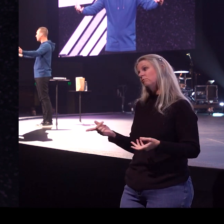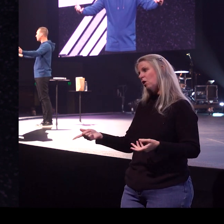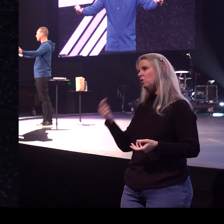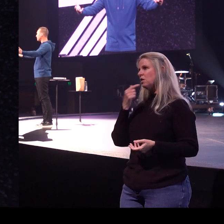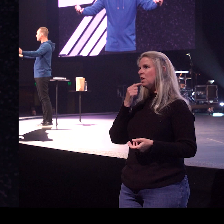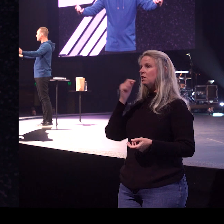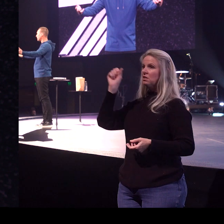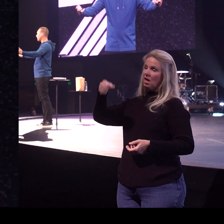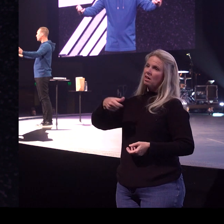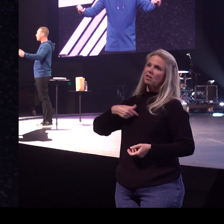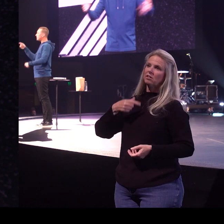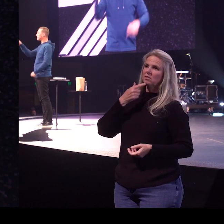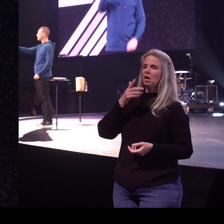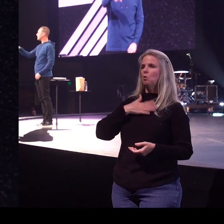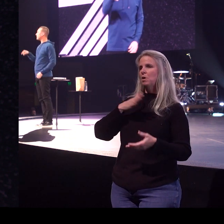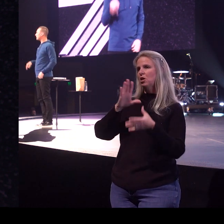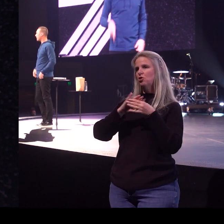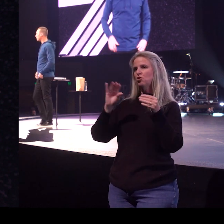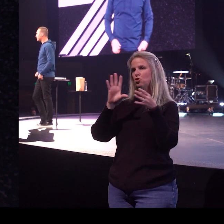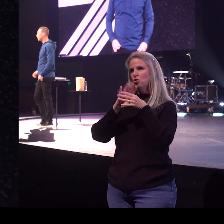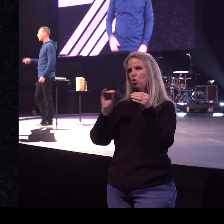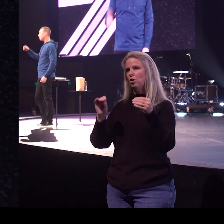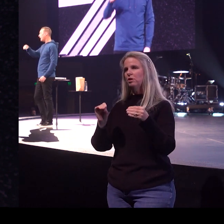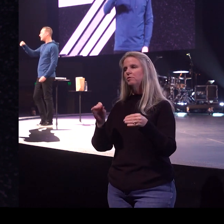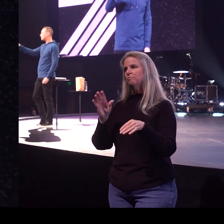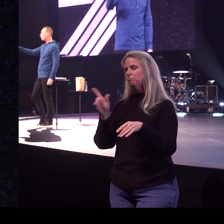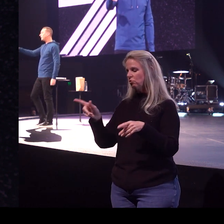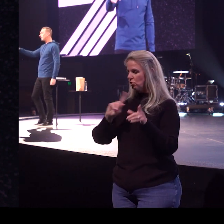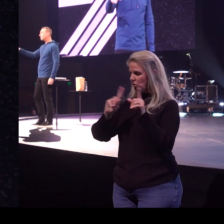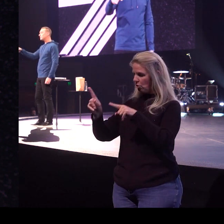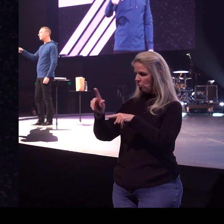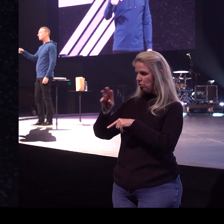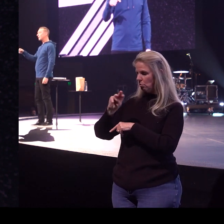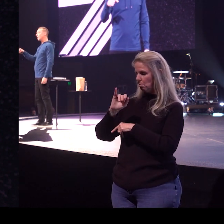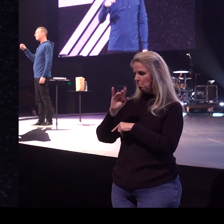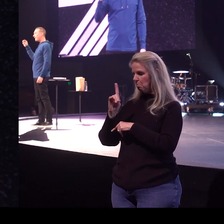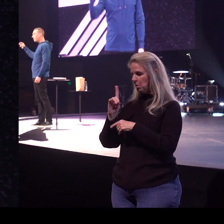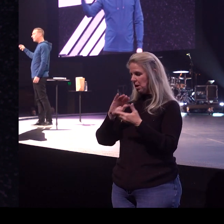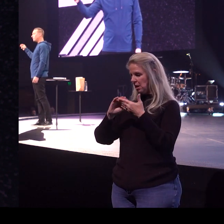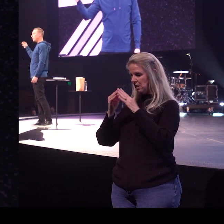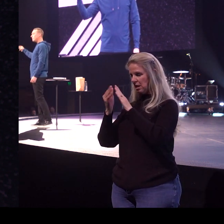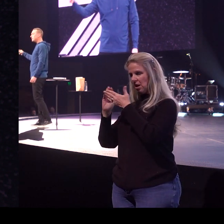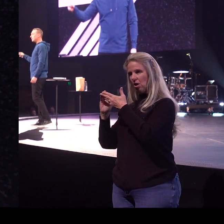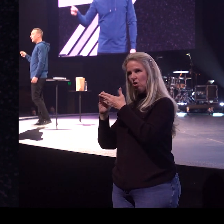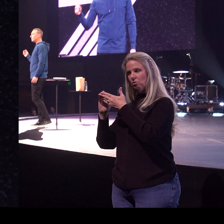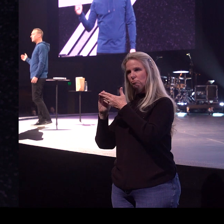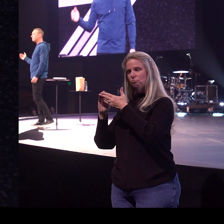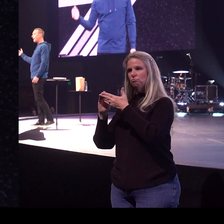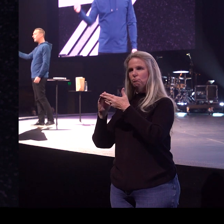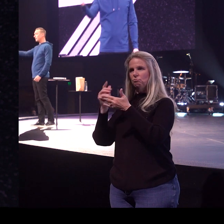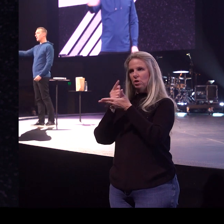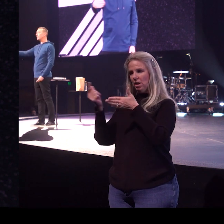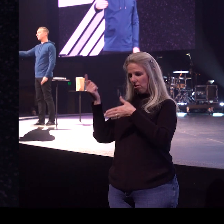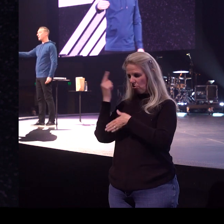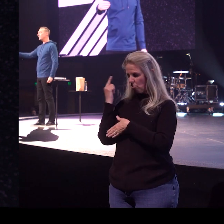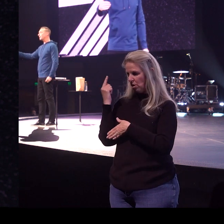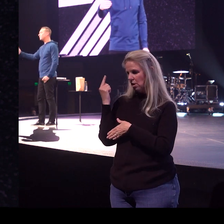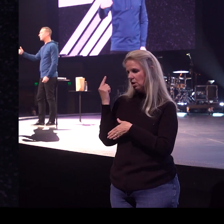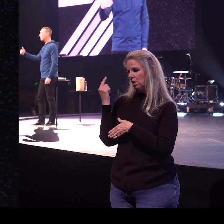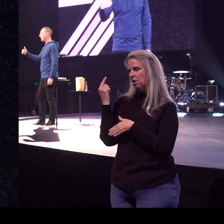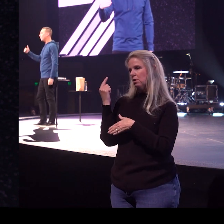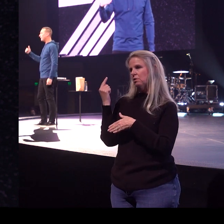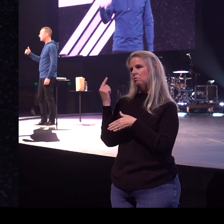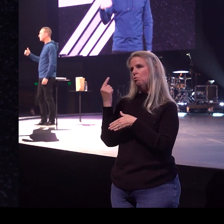story. She attends our Midtown campus. Last weekend, a family from our Midtown campus invited another